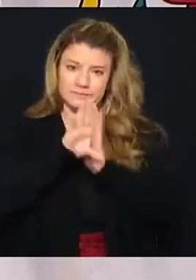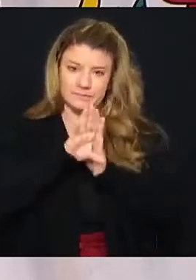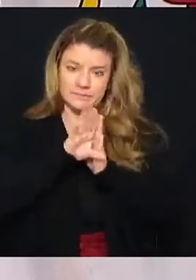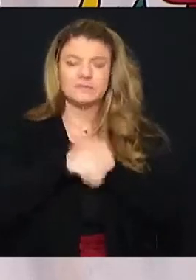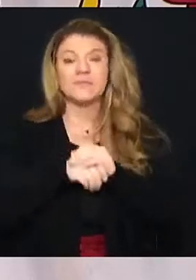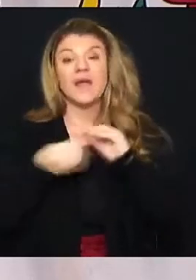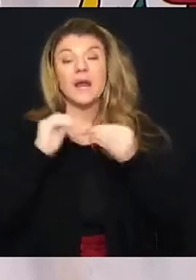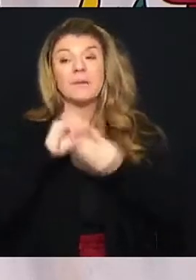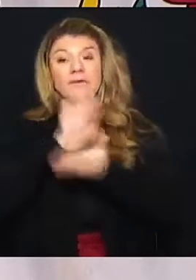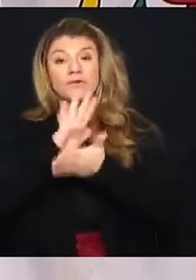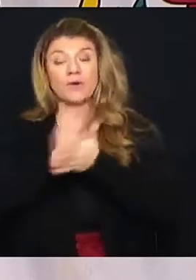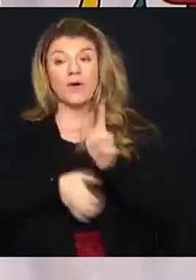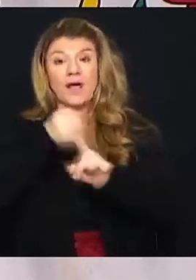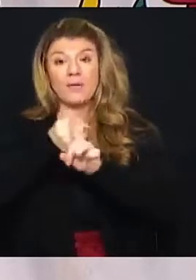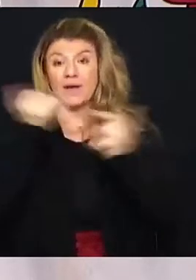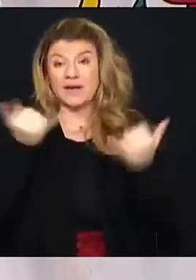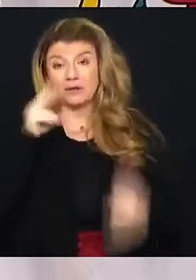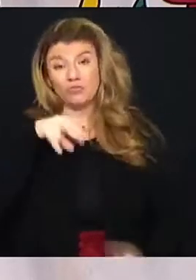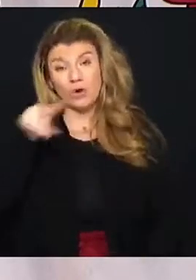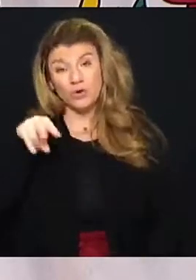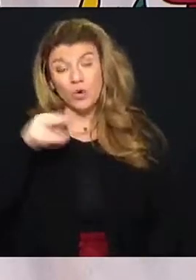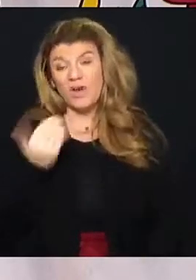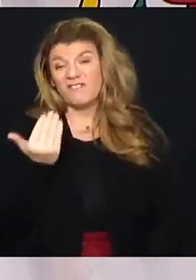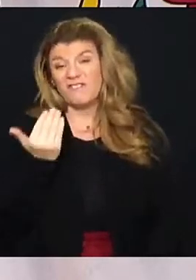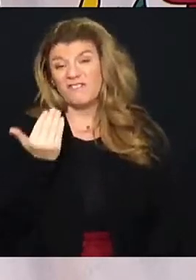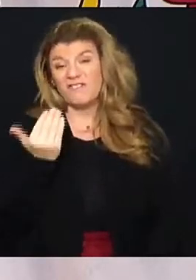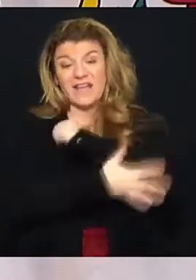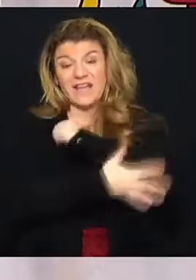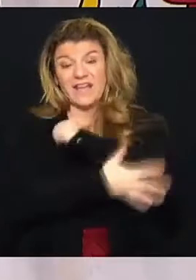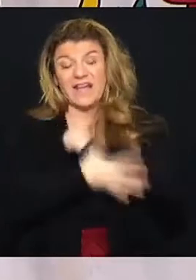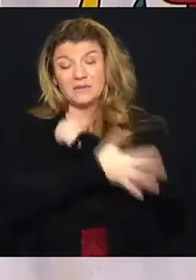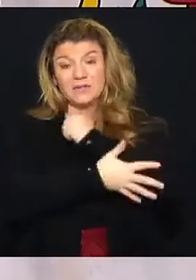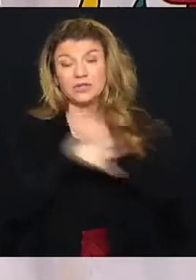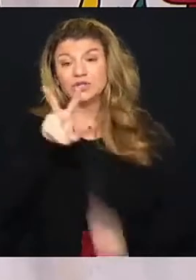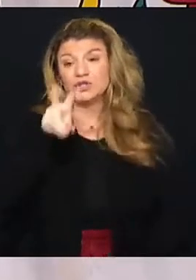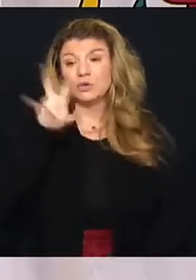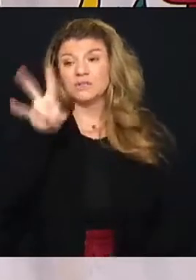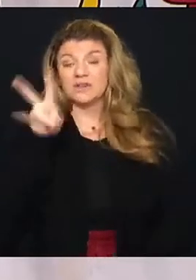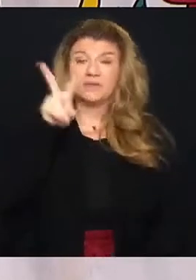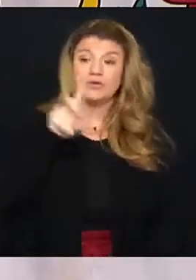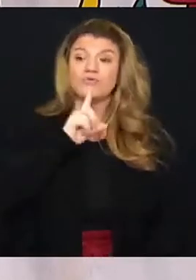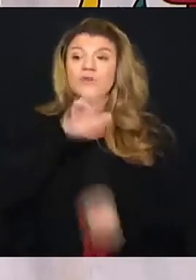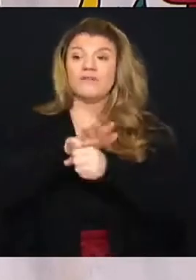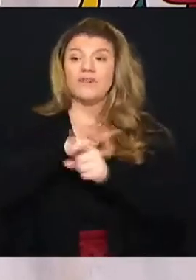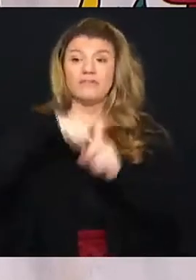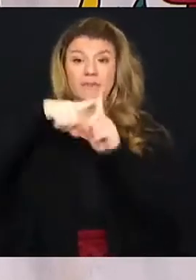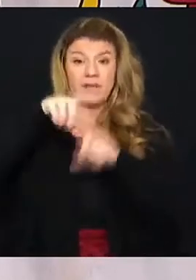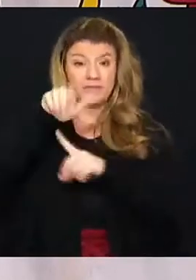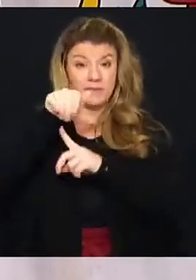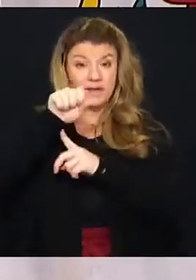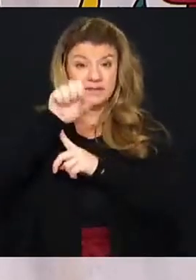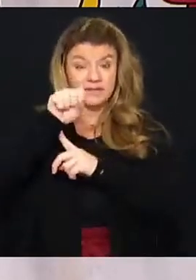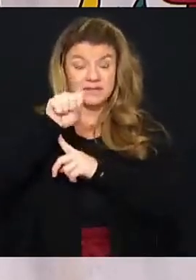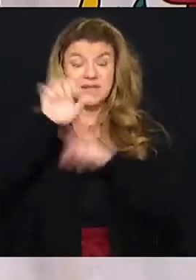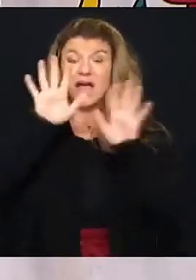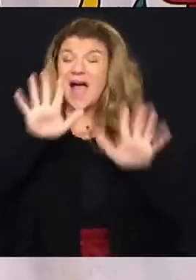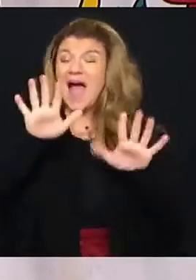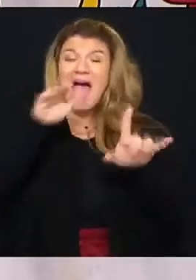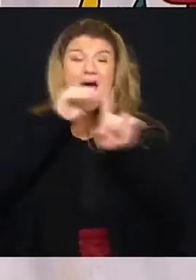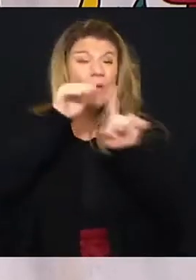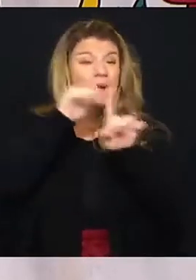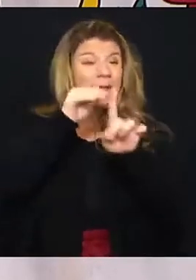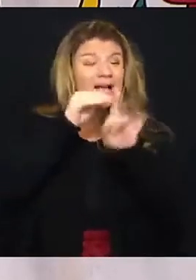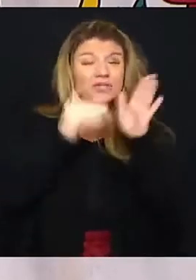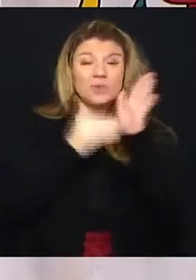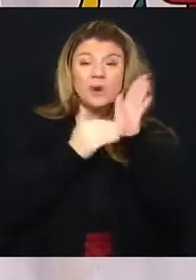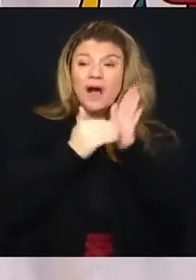The number of school outbreaks are 22, 15 counties with 272 confirmed cases. I remind you all the